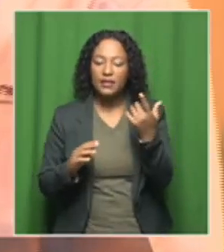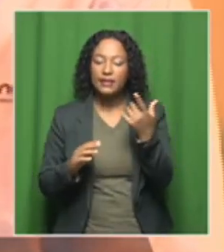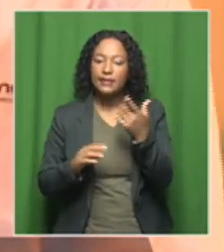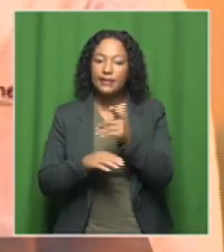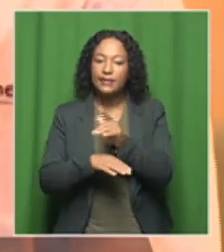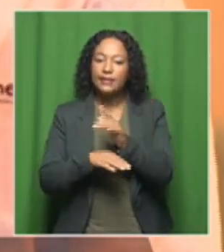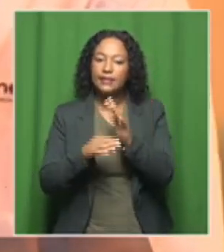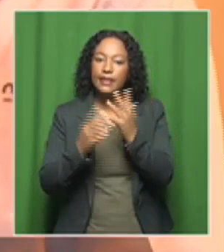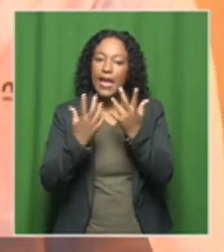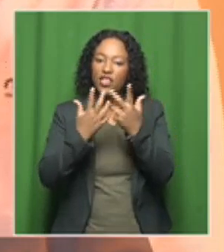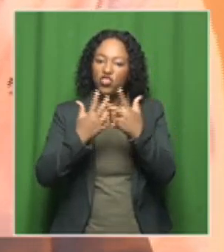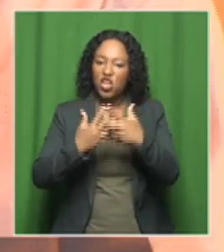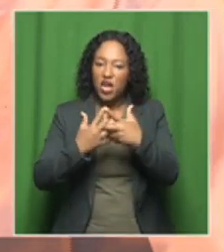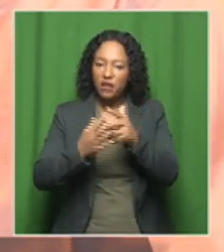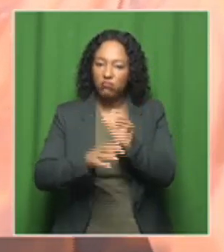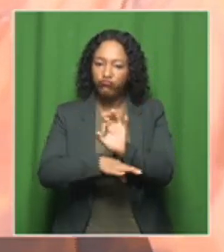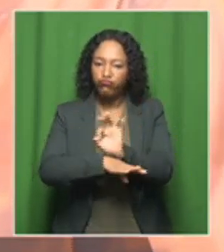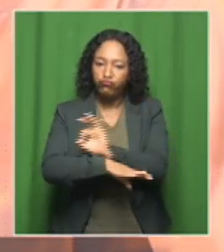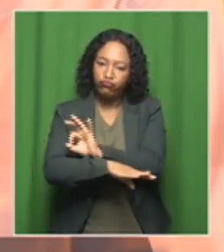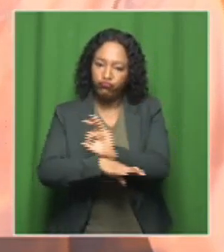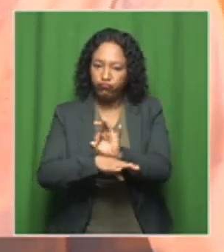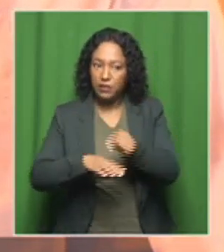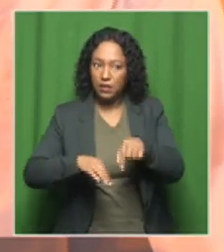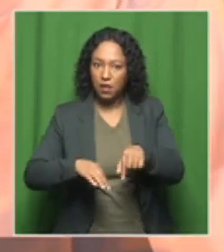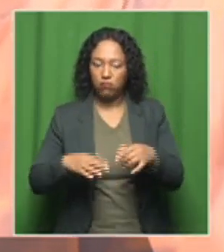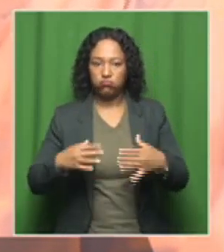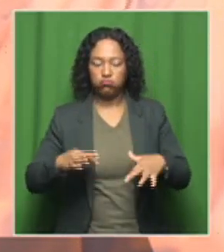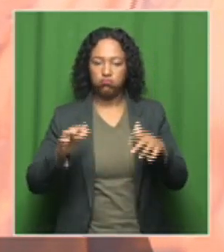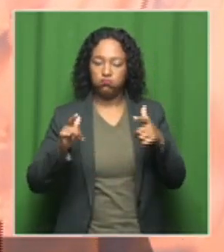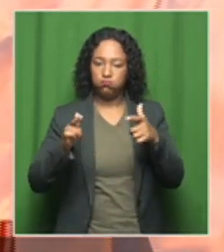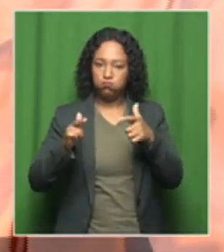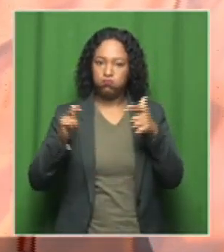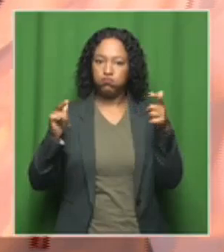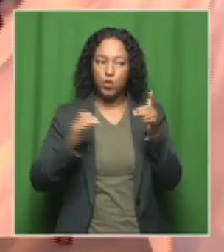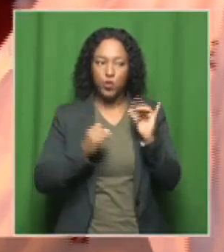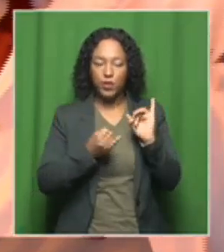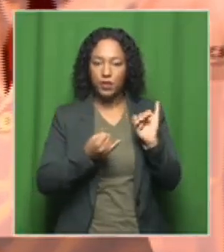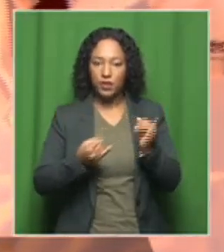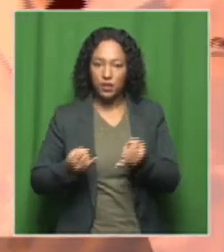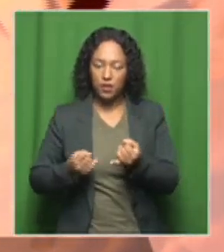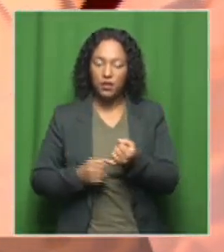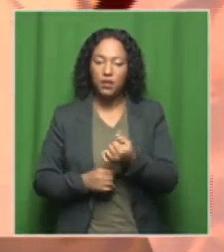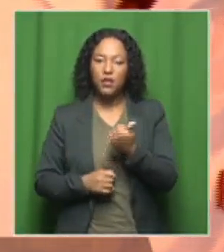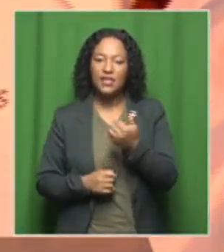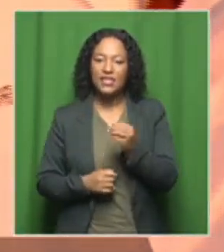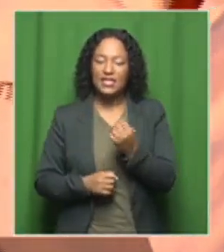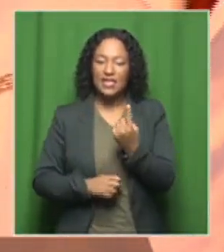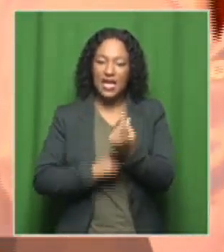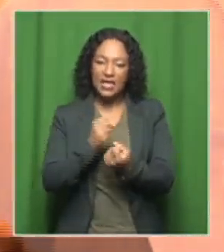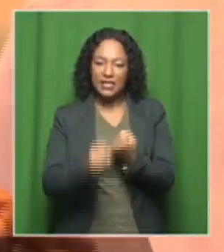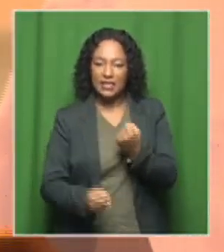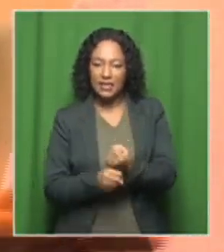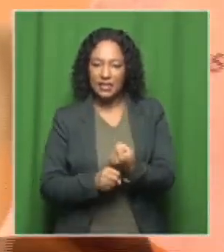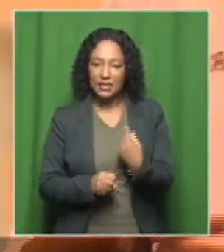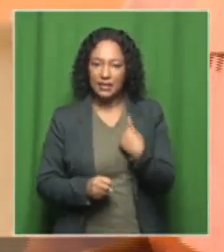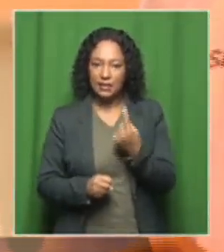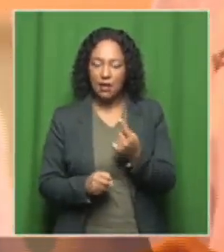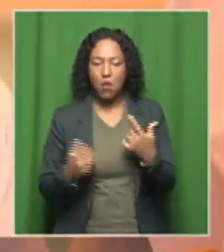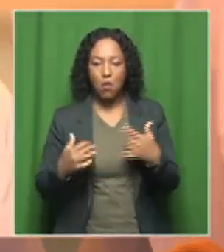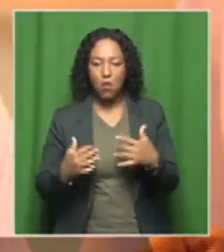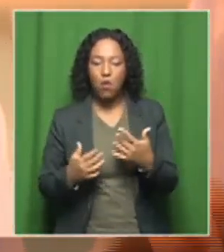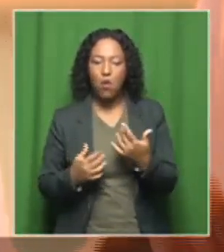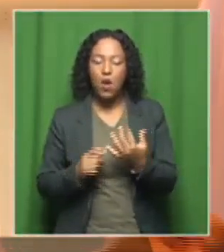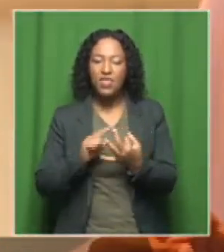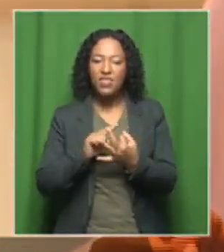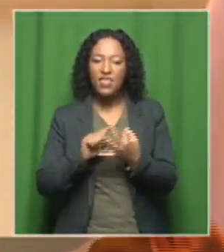you come to think of it, as you make the point introduced about 60 years ago, I mean, this is one of the only three